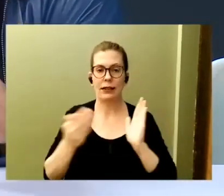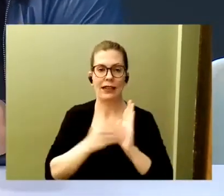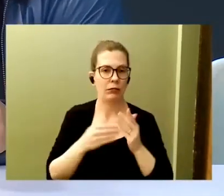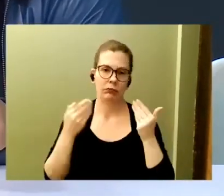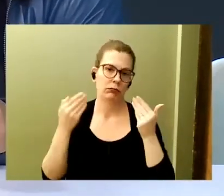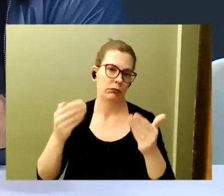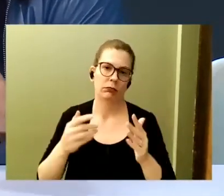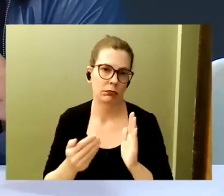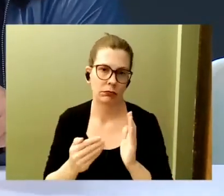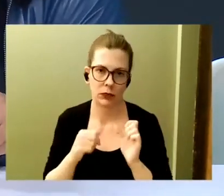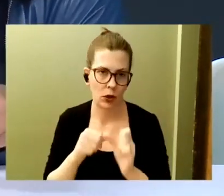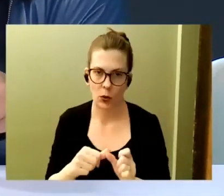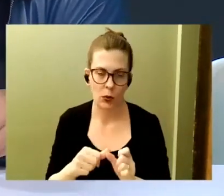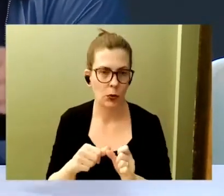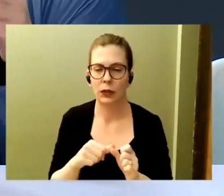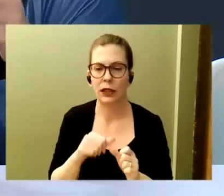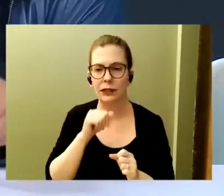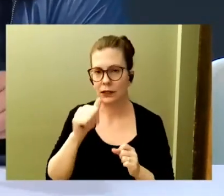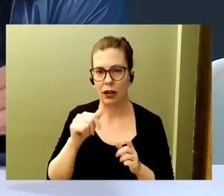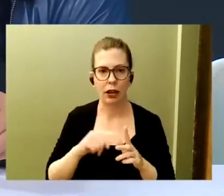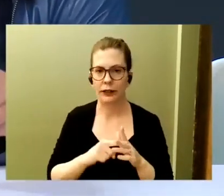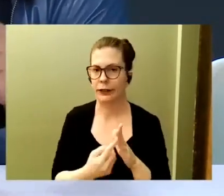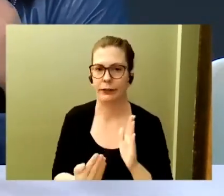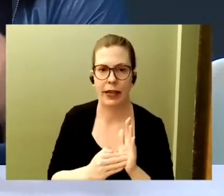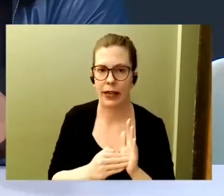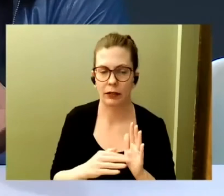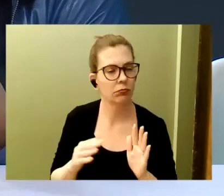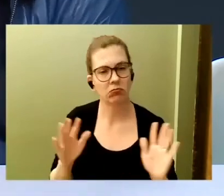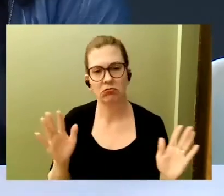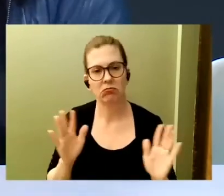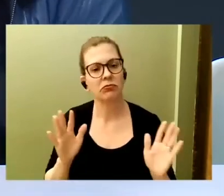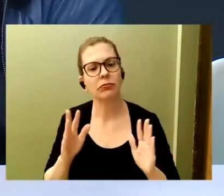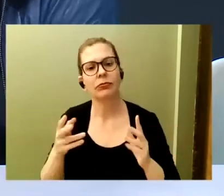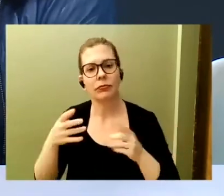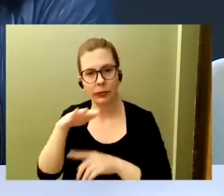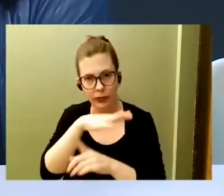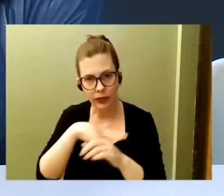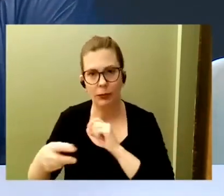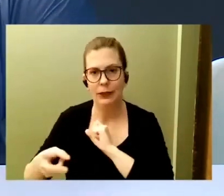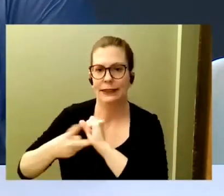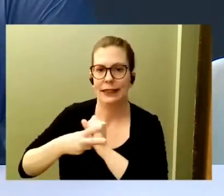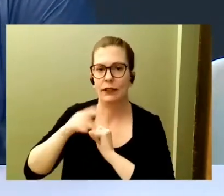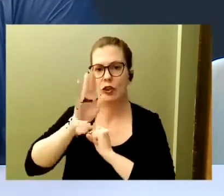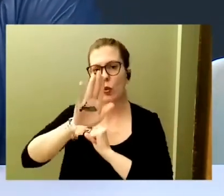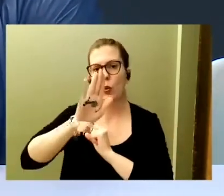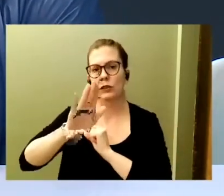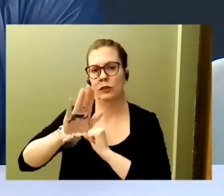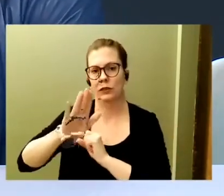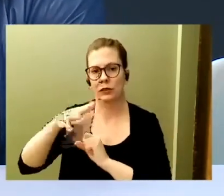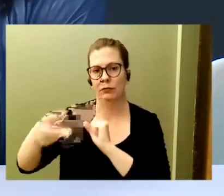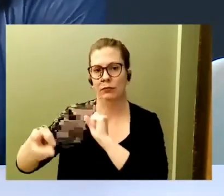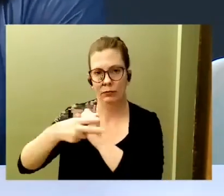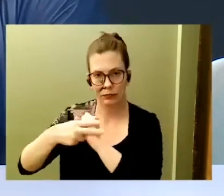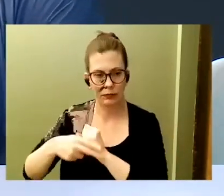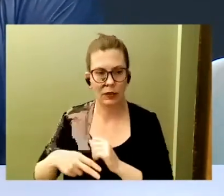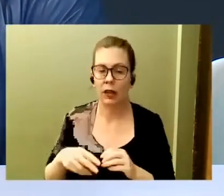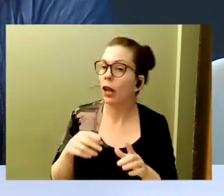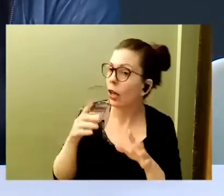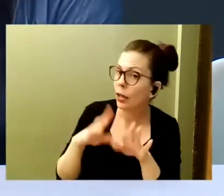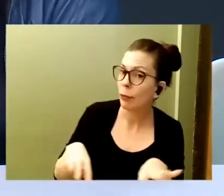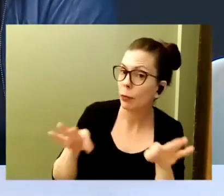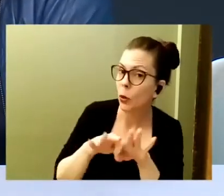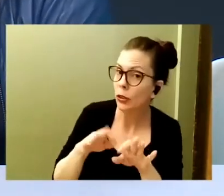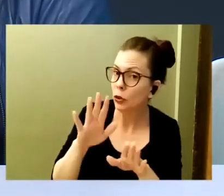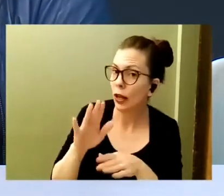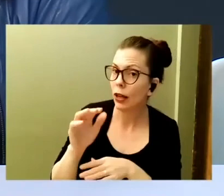starting from the beginning each time. You have your environment, which is yours. And importantly, you get 15 gigs of space. Exactly so, right.